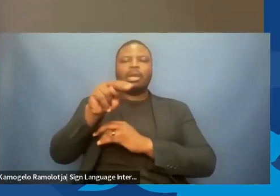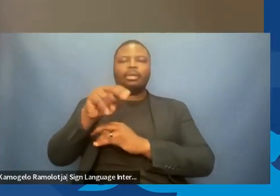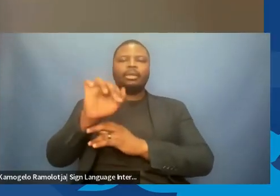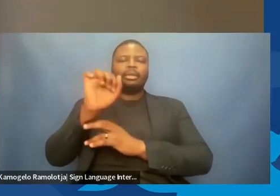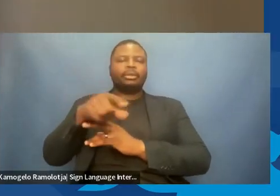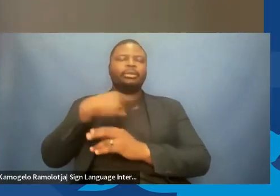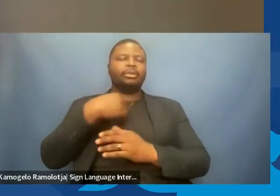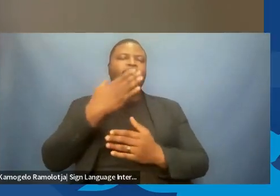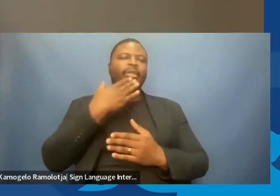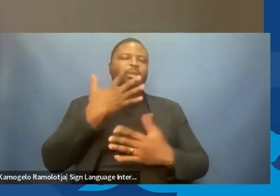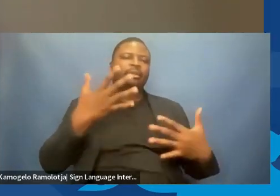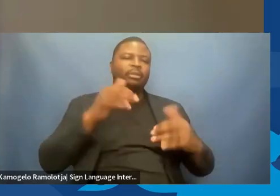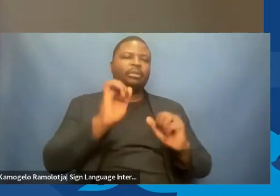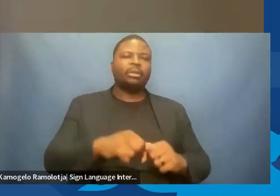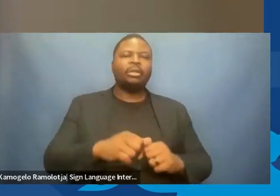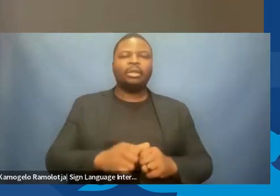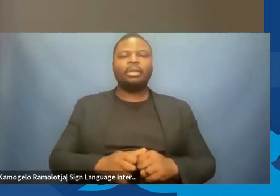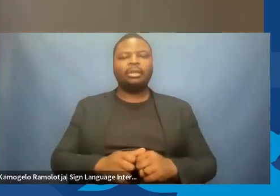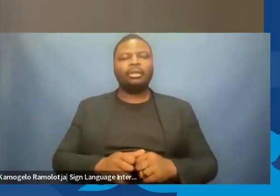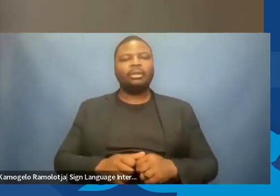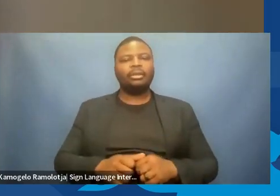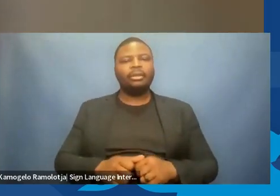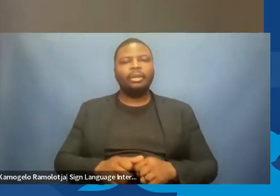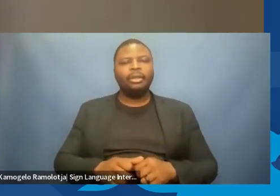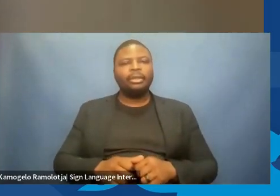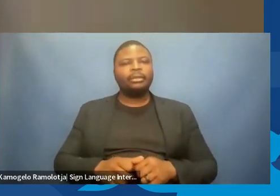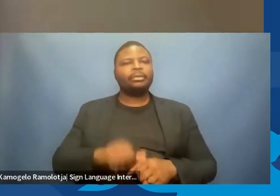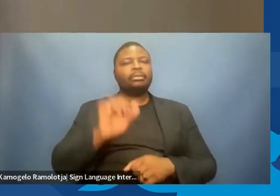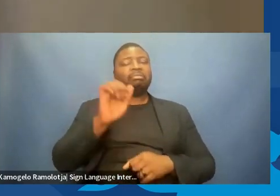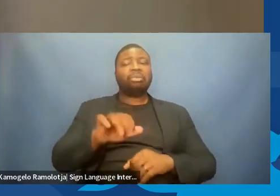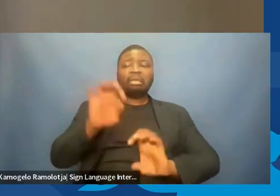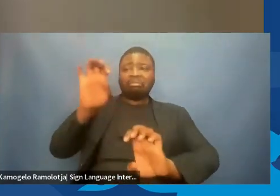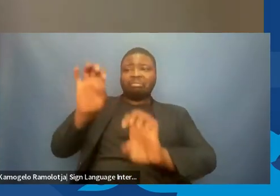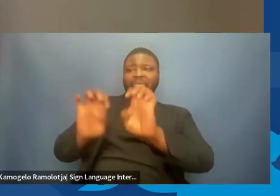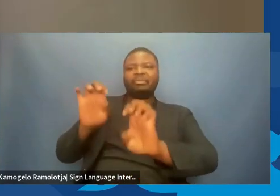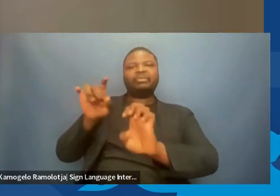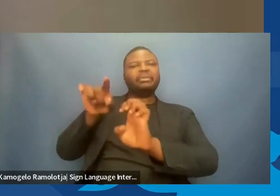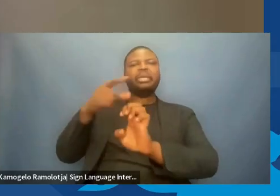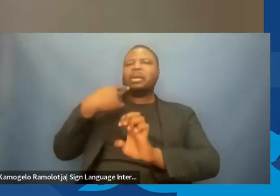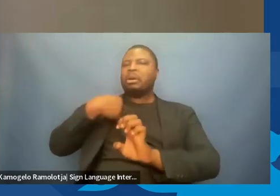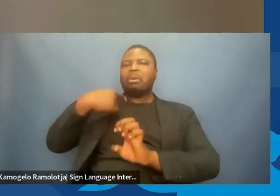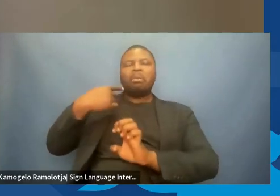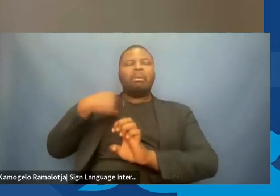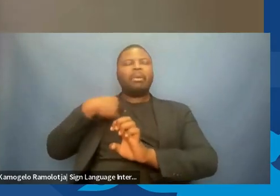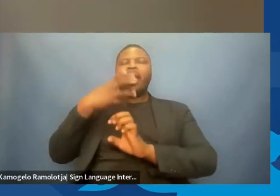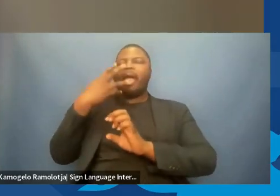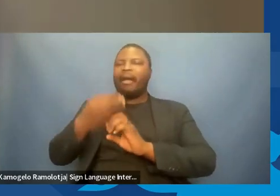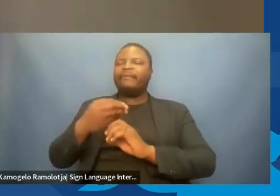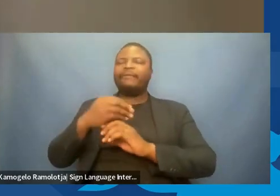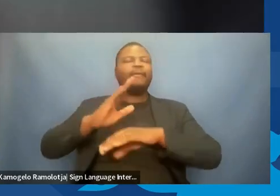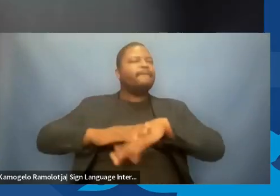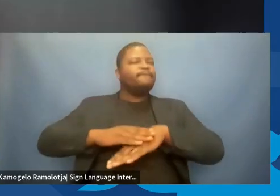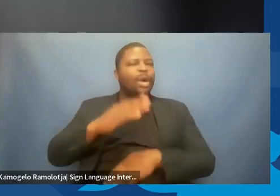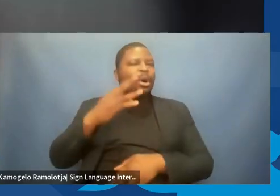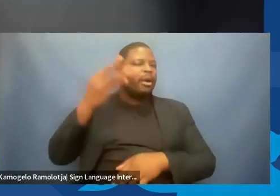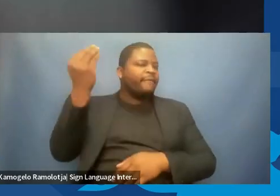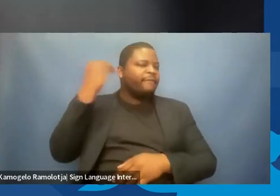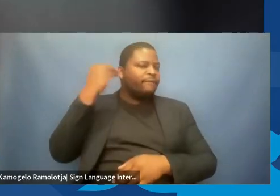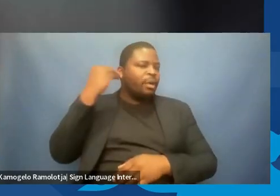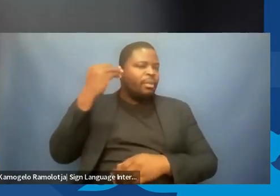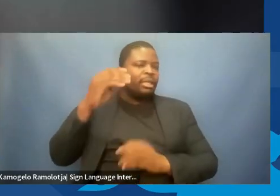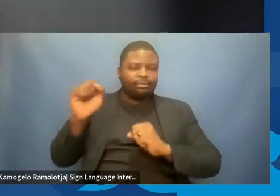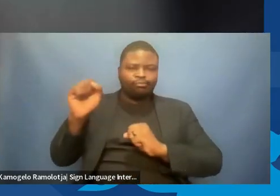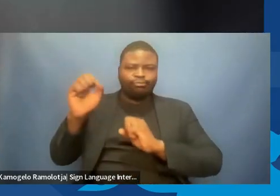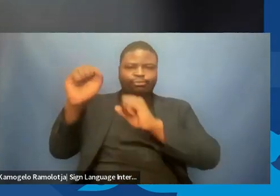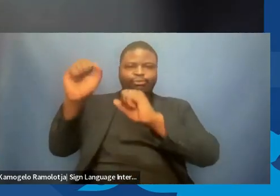we haven't even done justice to this evaluation in this 15 minutes. There's so much more to unpack. And once